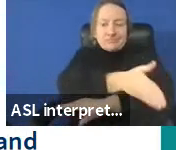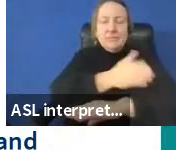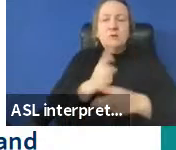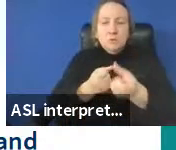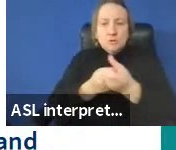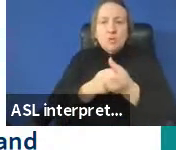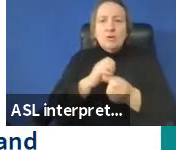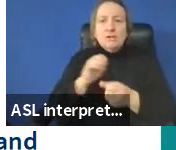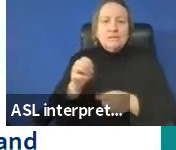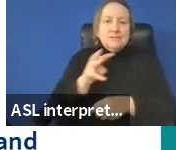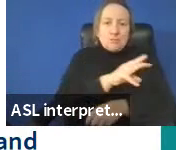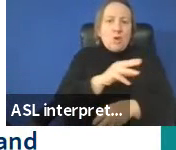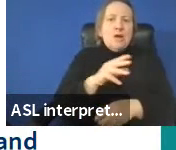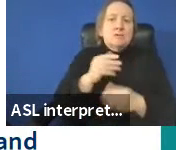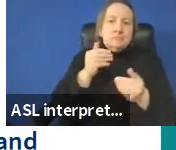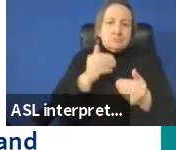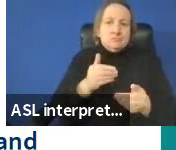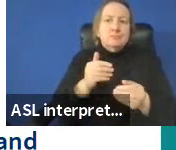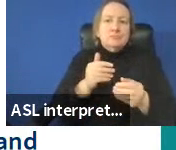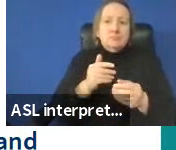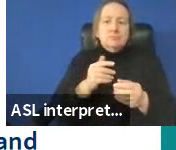the east-west travel.